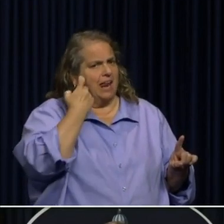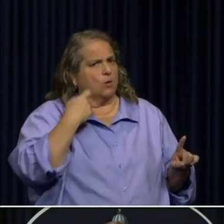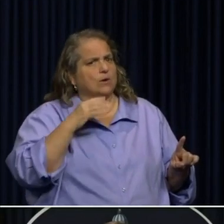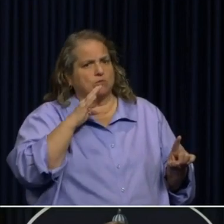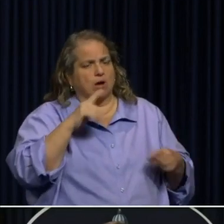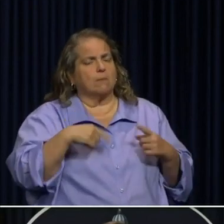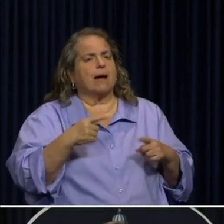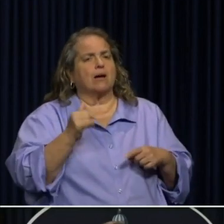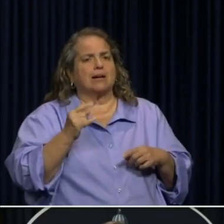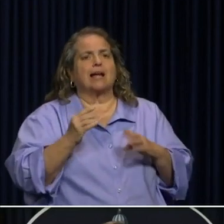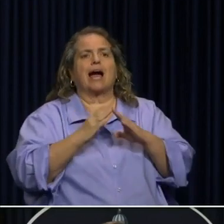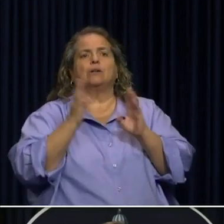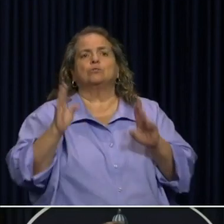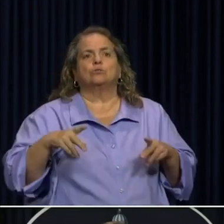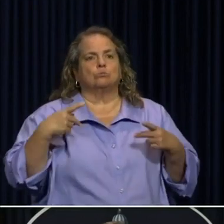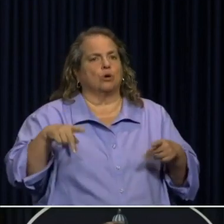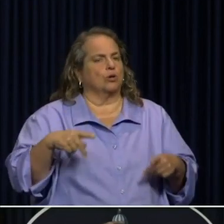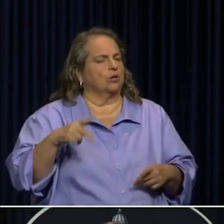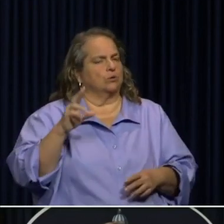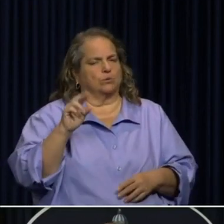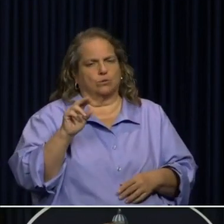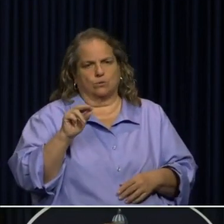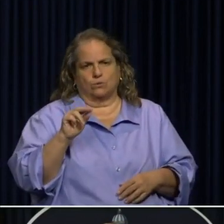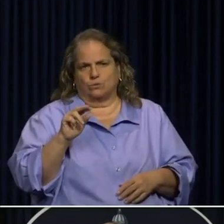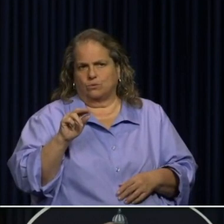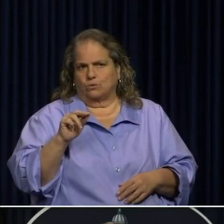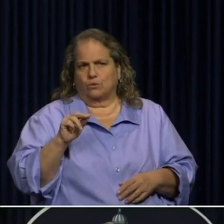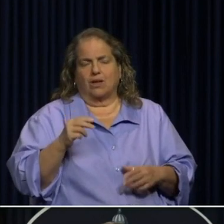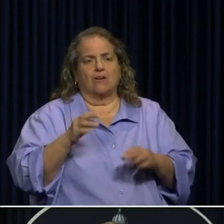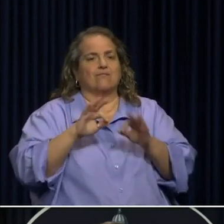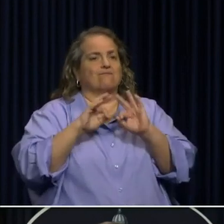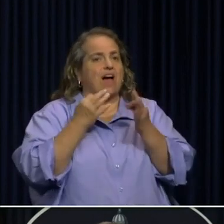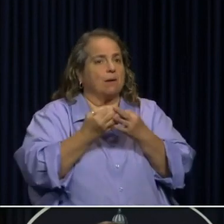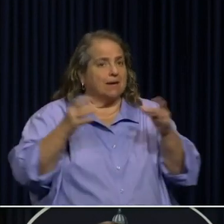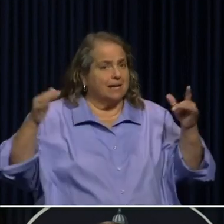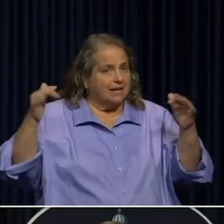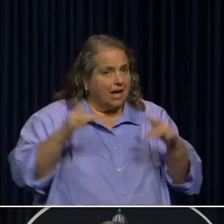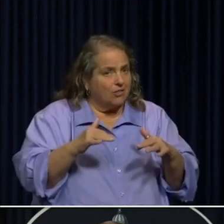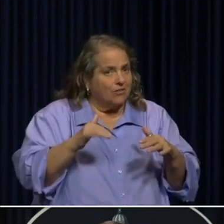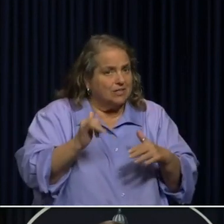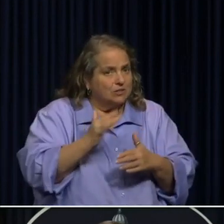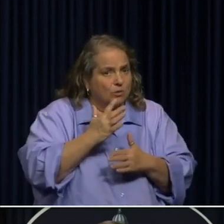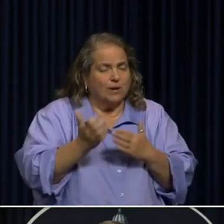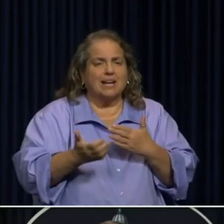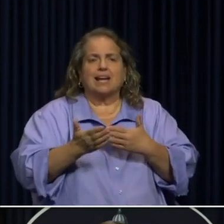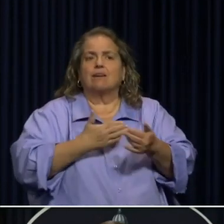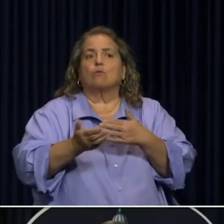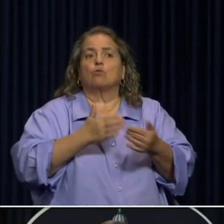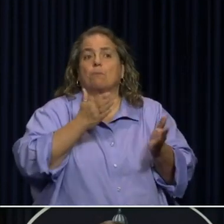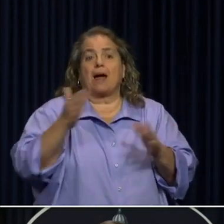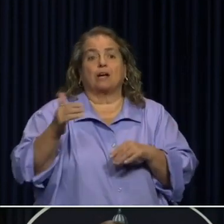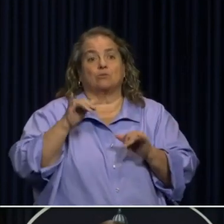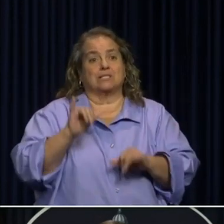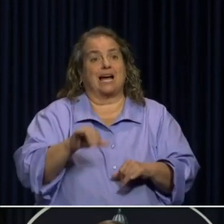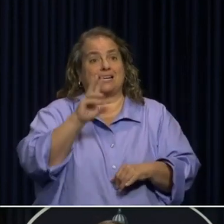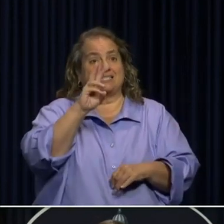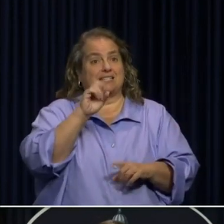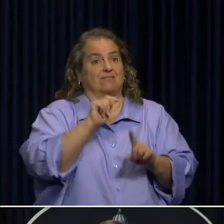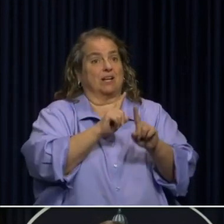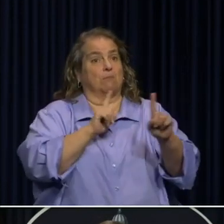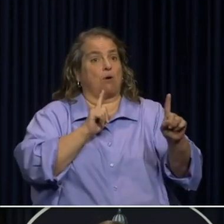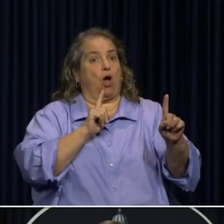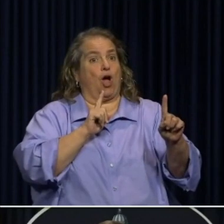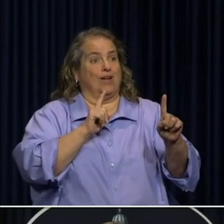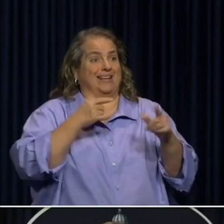house parties we can't do. Even family gatherings this weekend, even if you plan to stay 6 feet apart, we can't